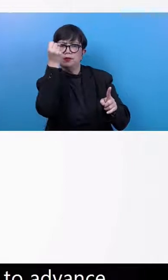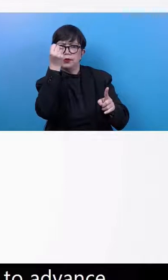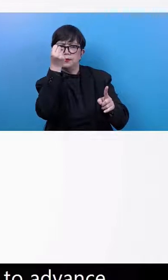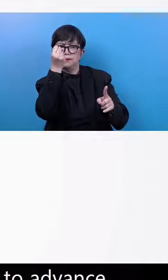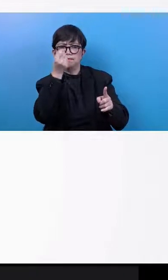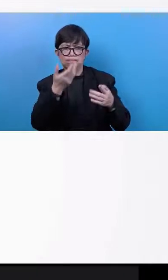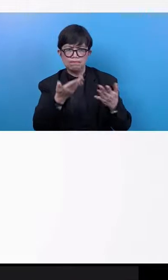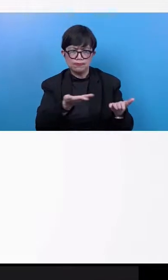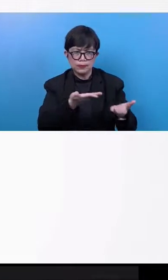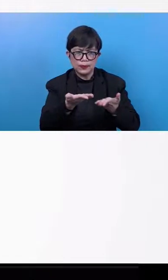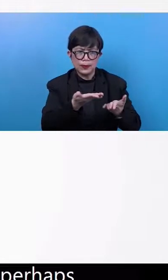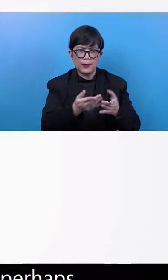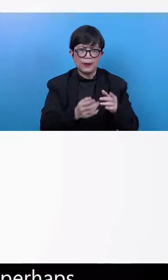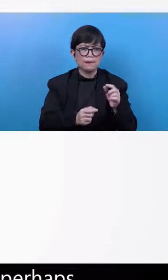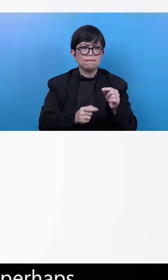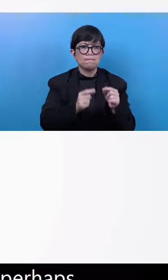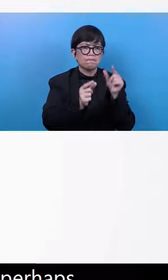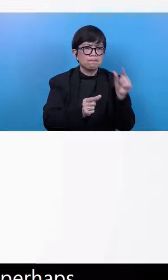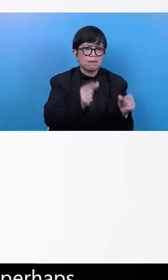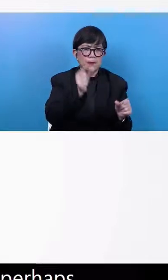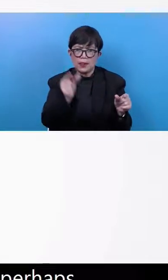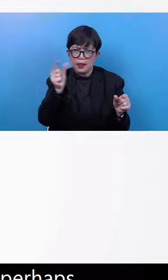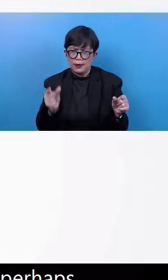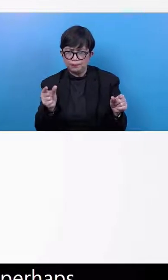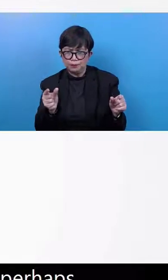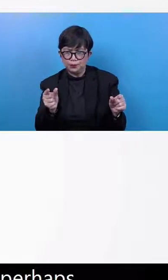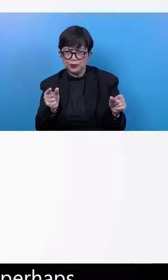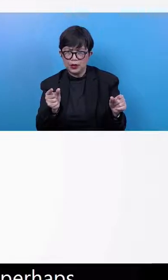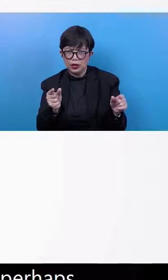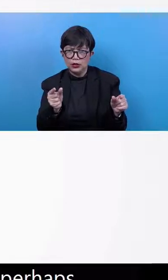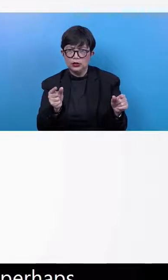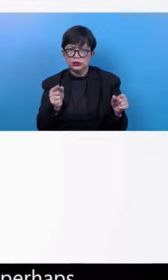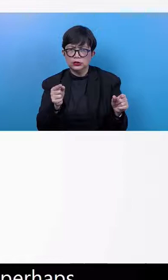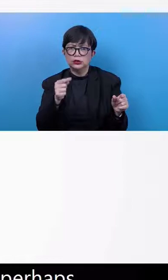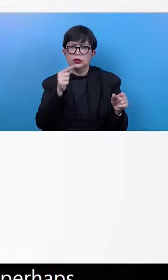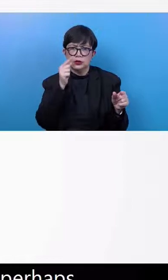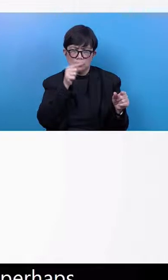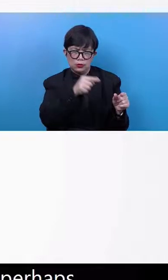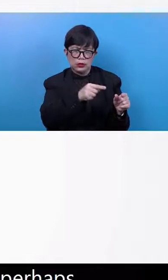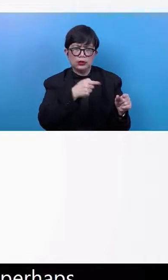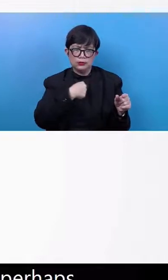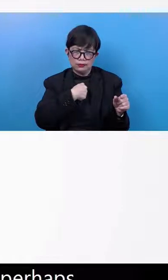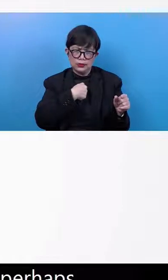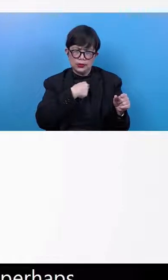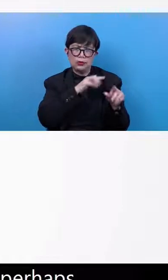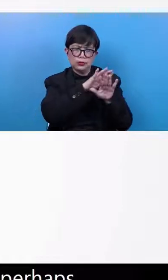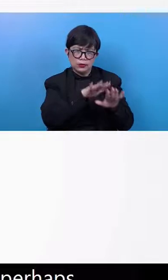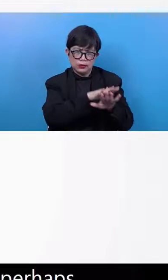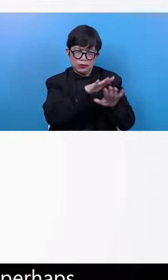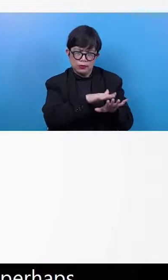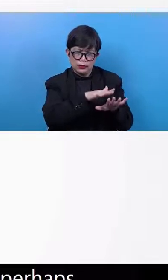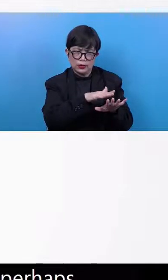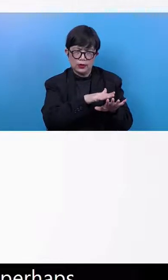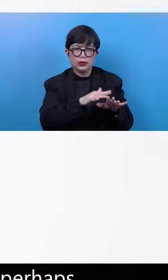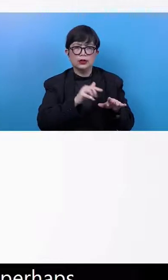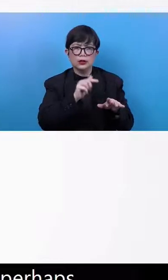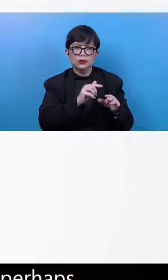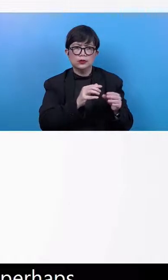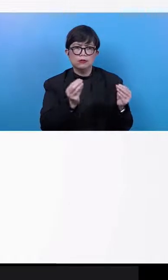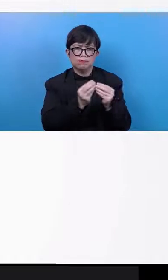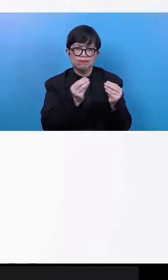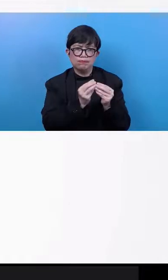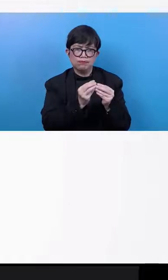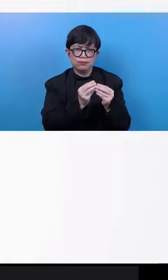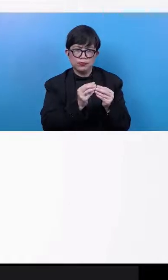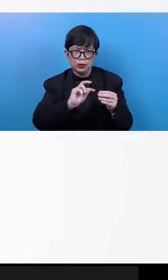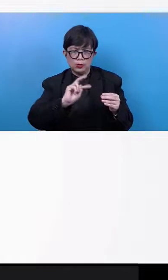as patients, not agents able to reason and act to shape different futures. Second, in addition to the